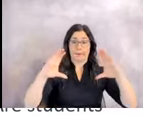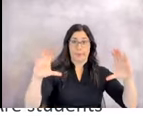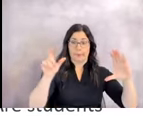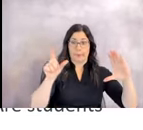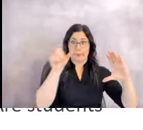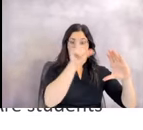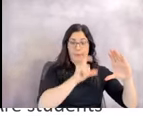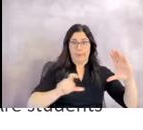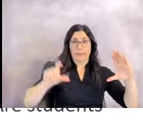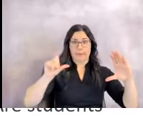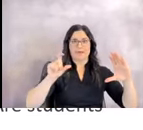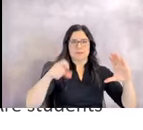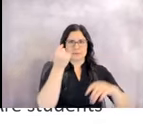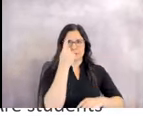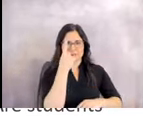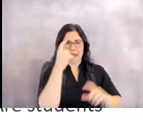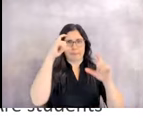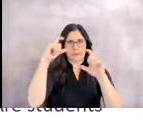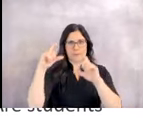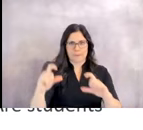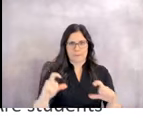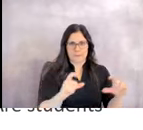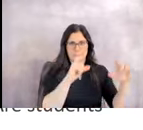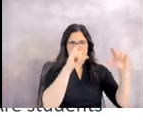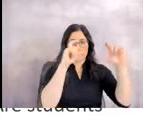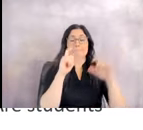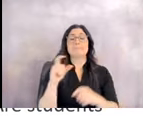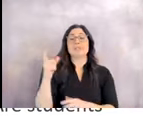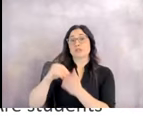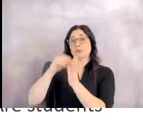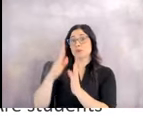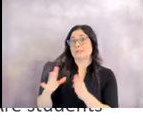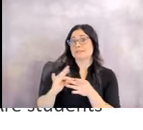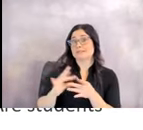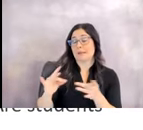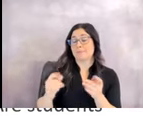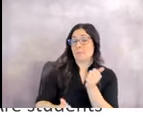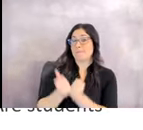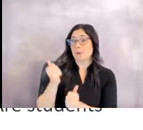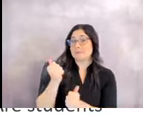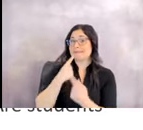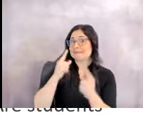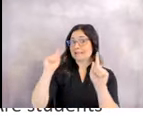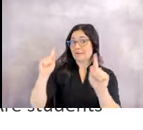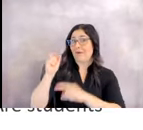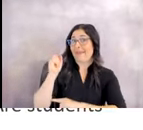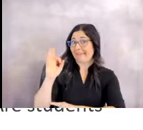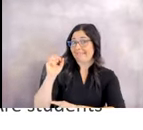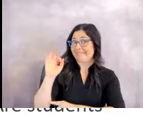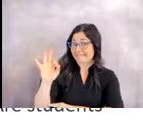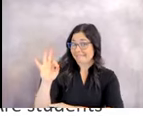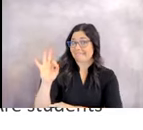that you understand and that it's got a little meaning. So these students said that they were most successful if they were